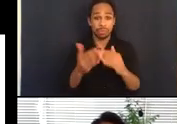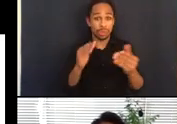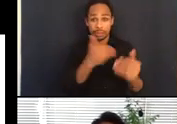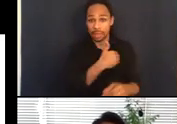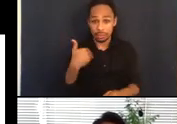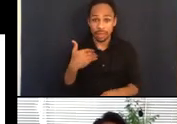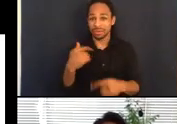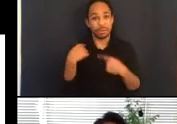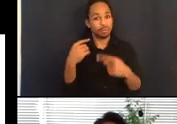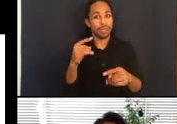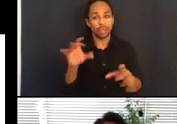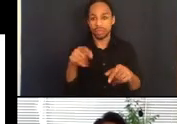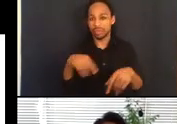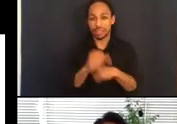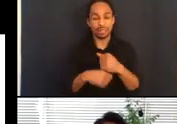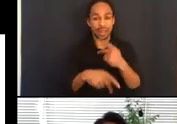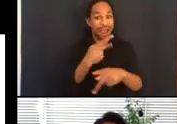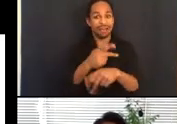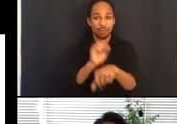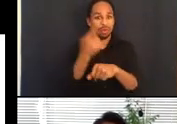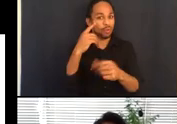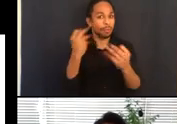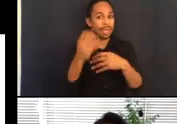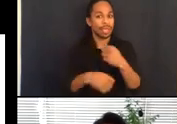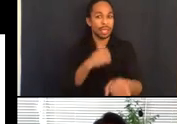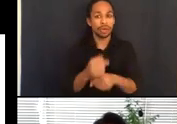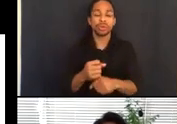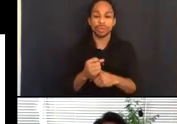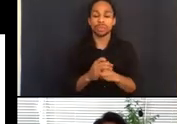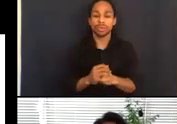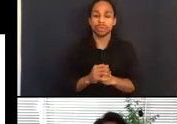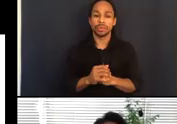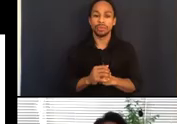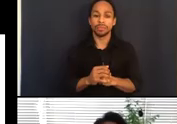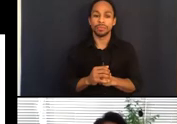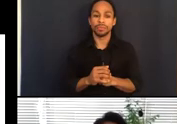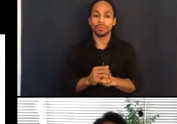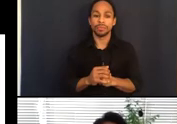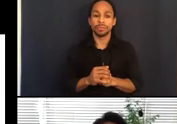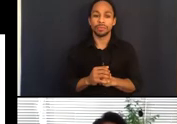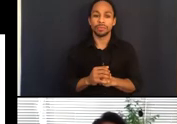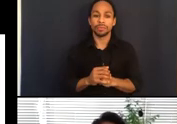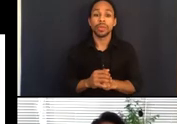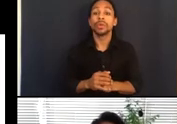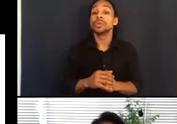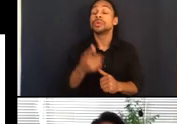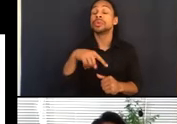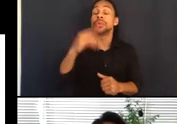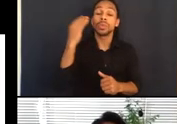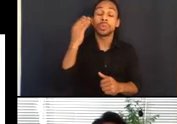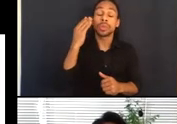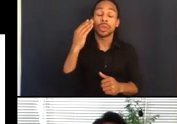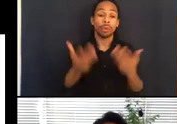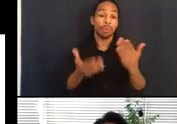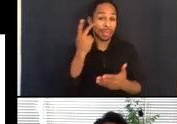is really scale impact, not organization. Go to the next slide, please. So as we know, we've probably seen